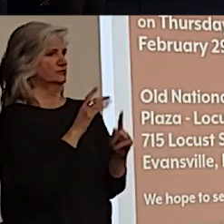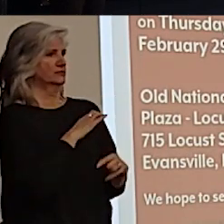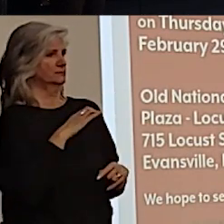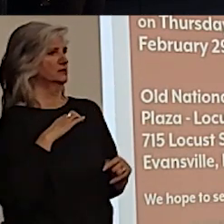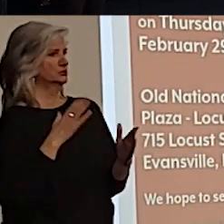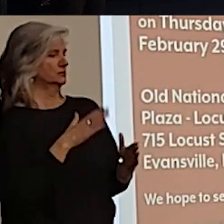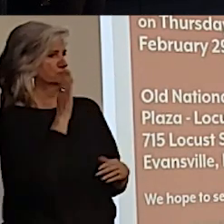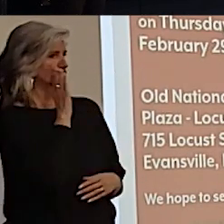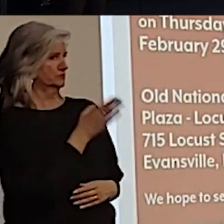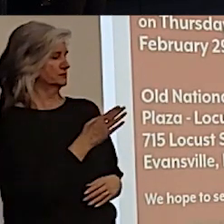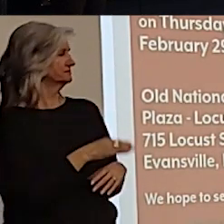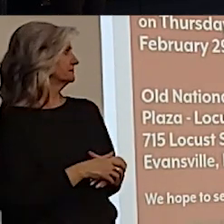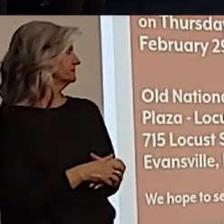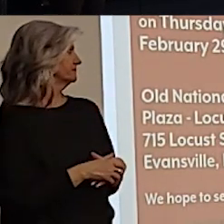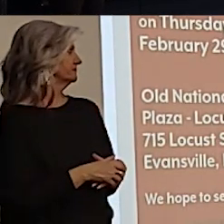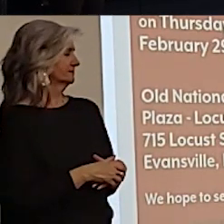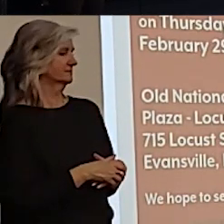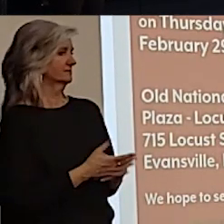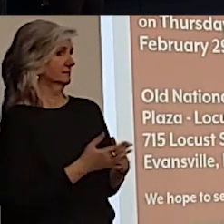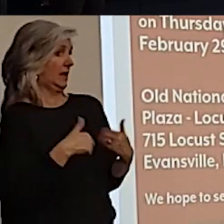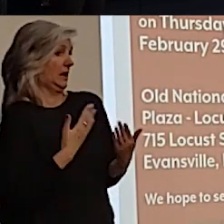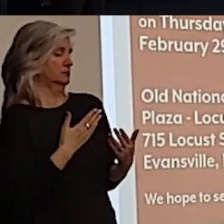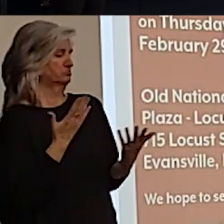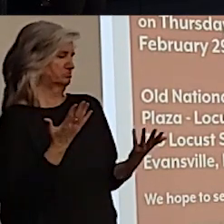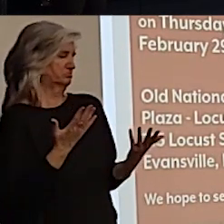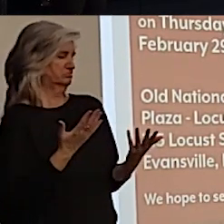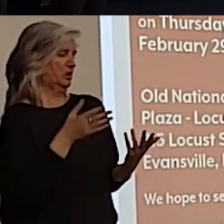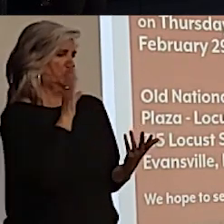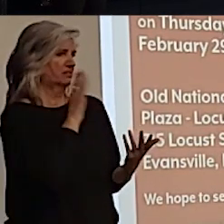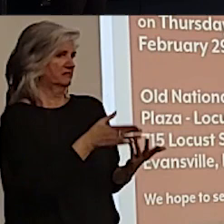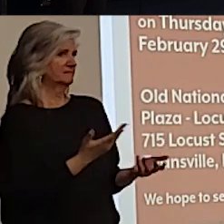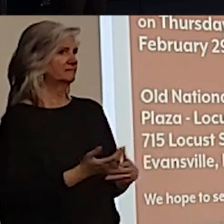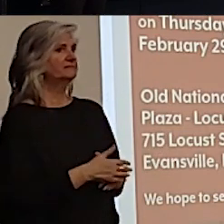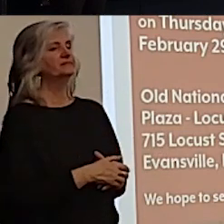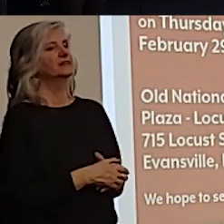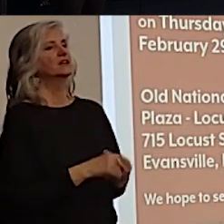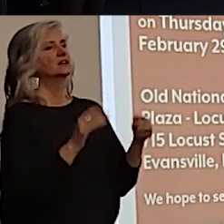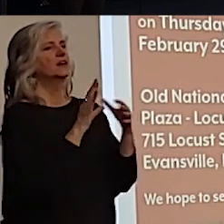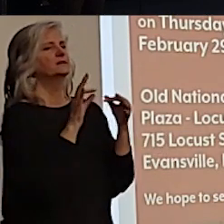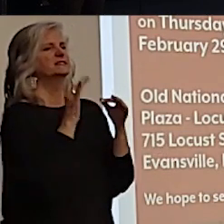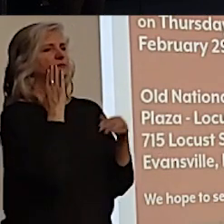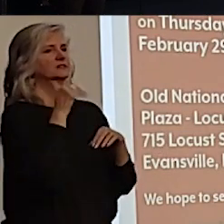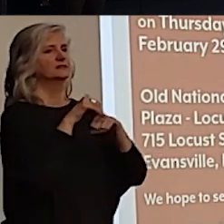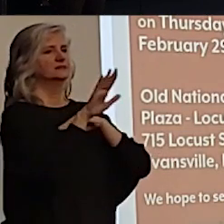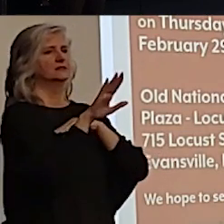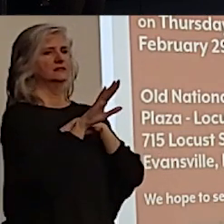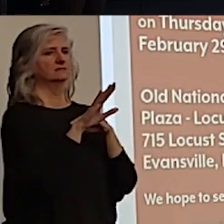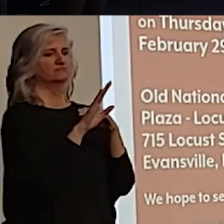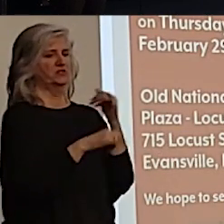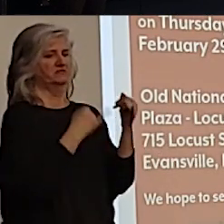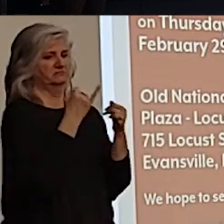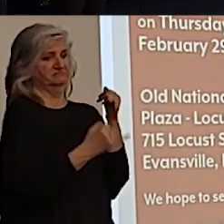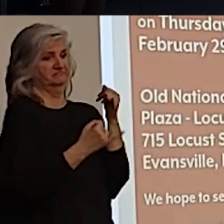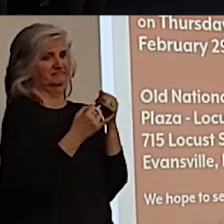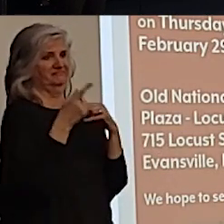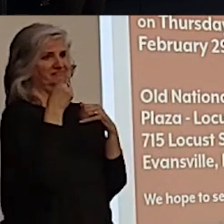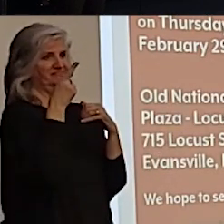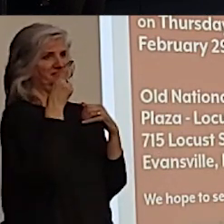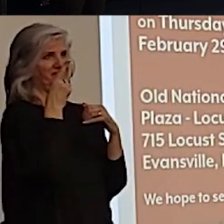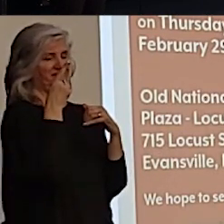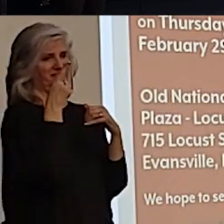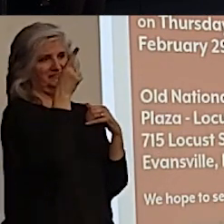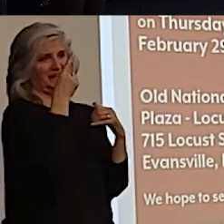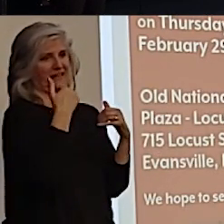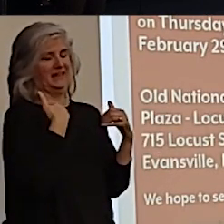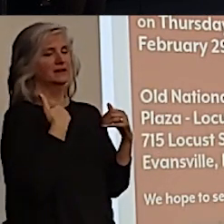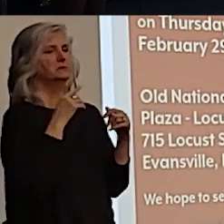one way or another. So I would do your best to get comments in by whatever comment deadline that they have. But you can